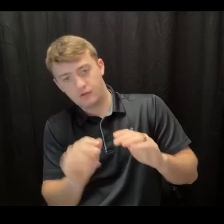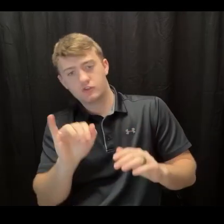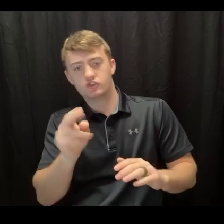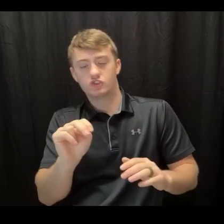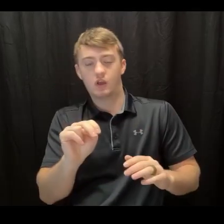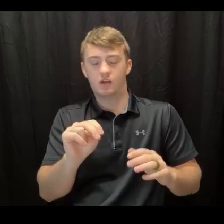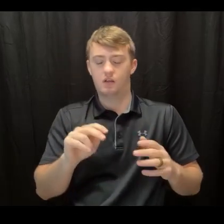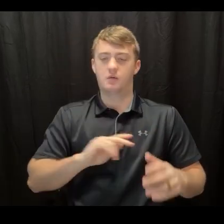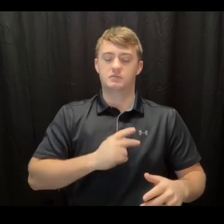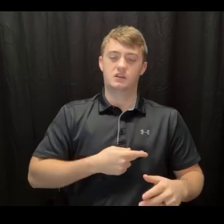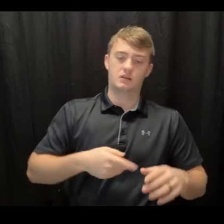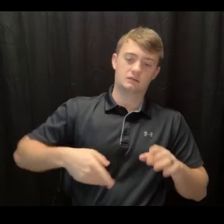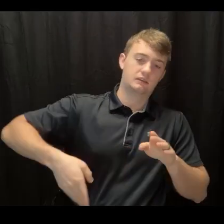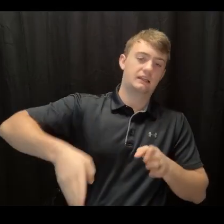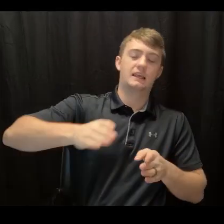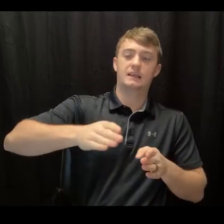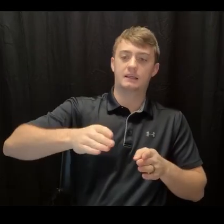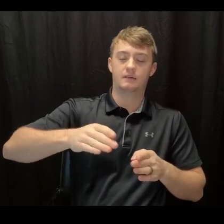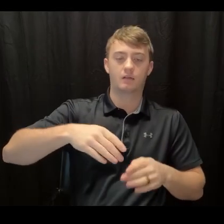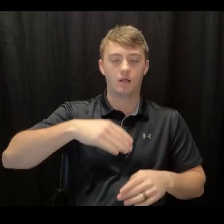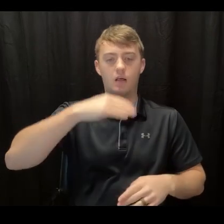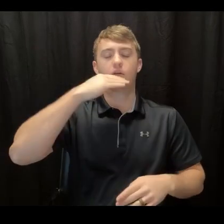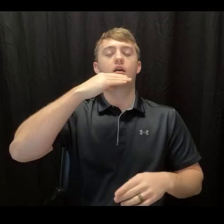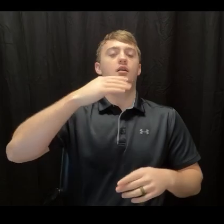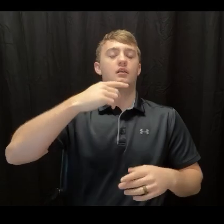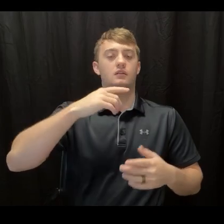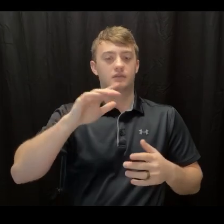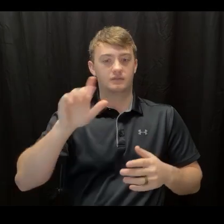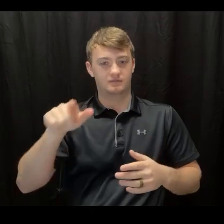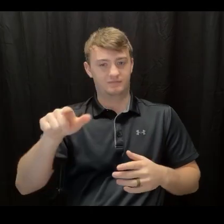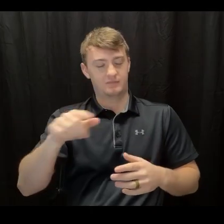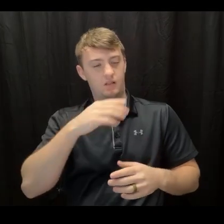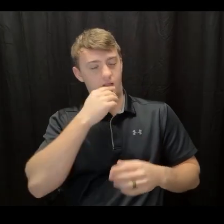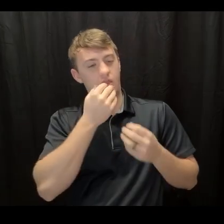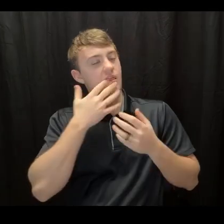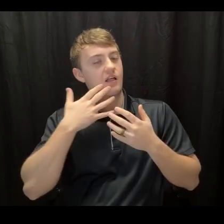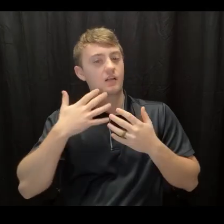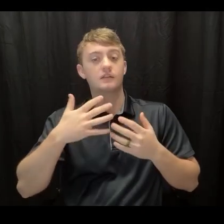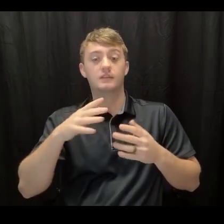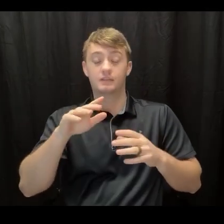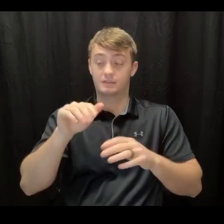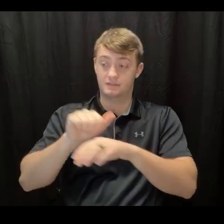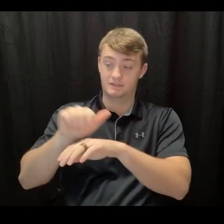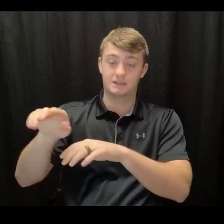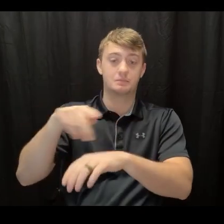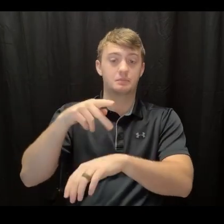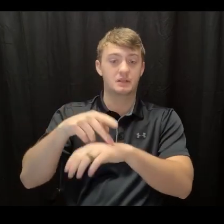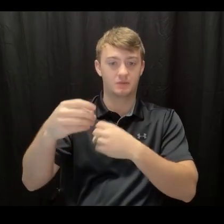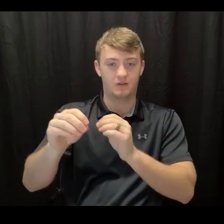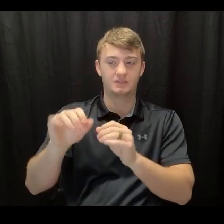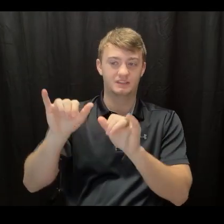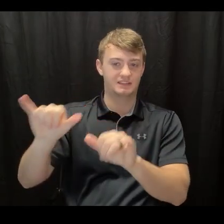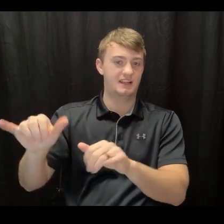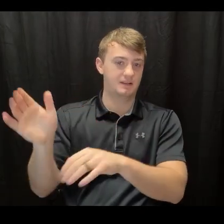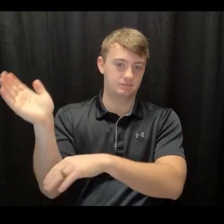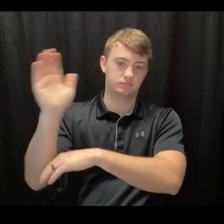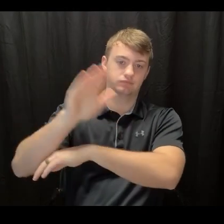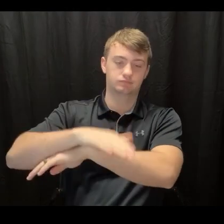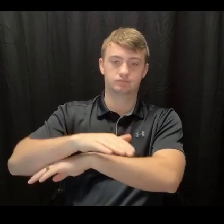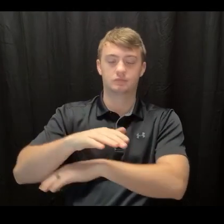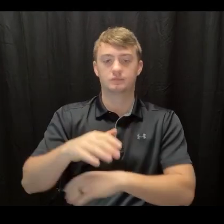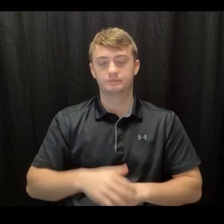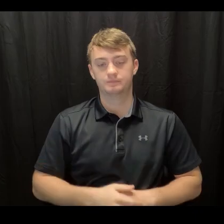got very upset and kicked Mateo in the face, busting his lower lip. John was sent to the principal's office, where he stayed for the remainder of